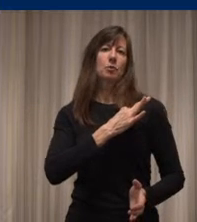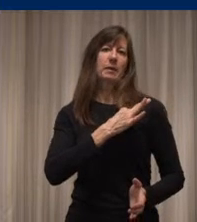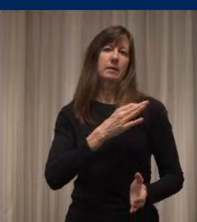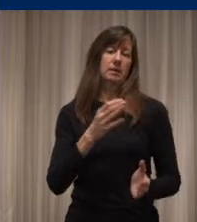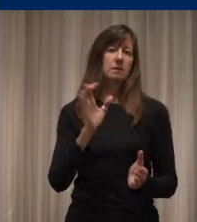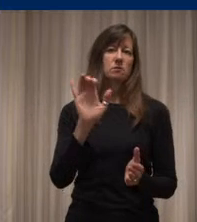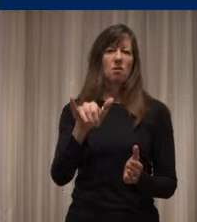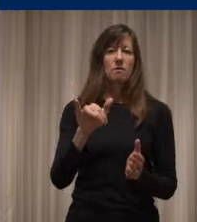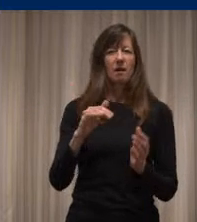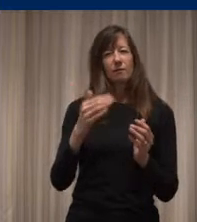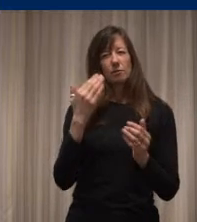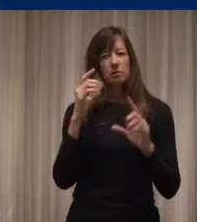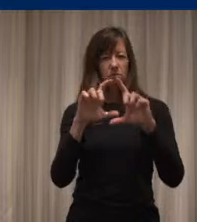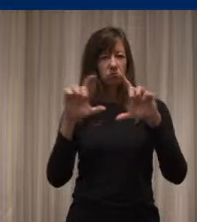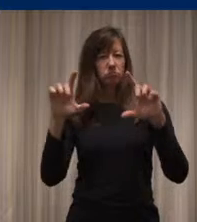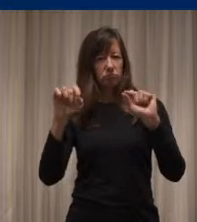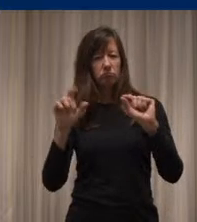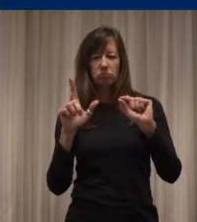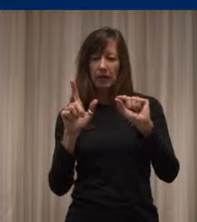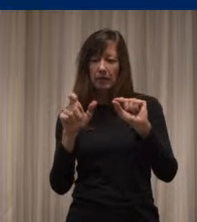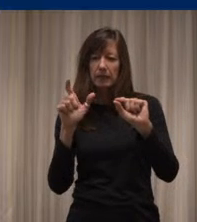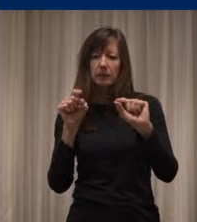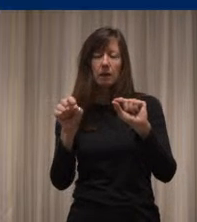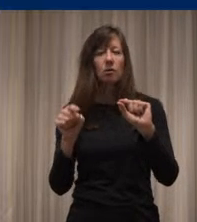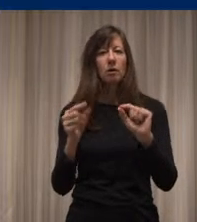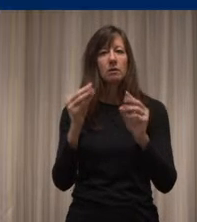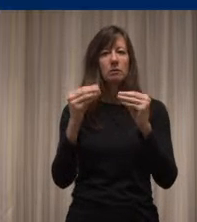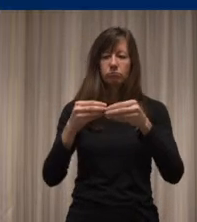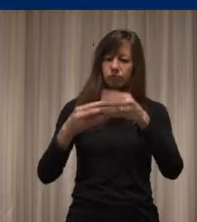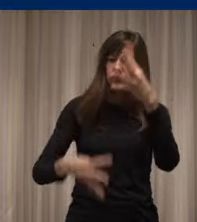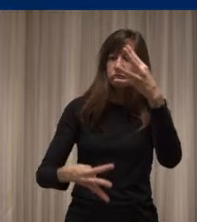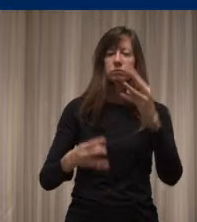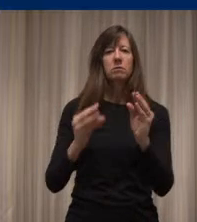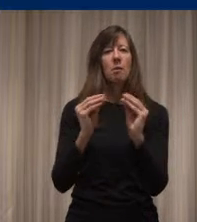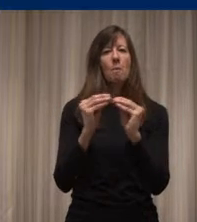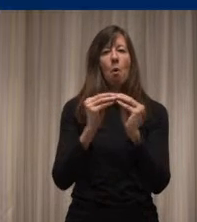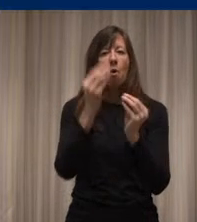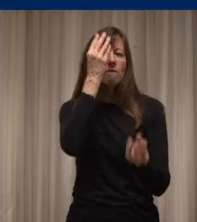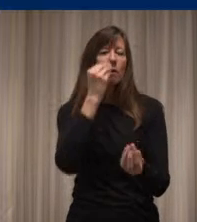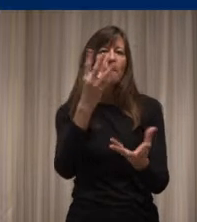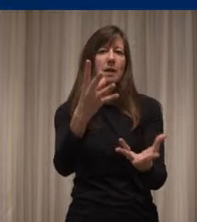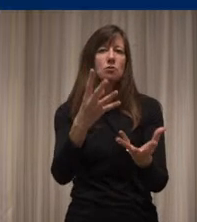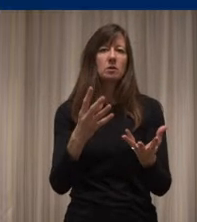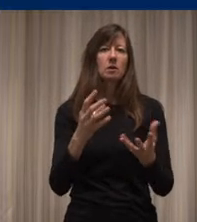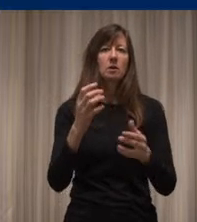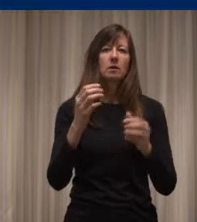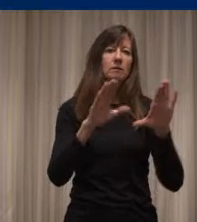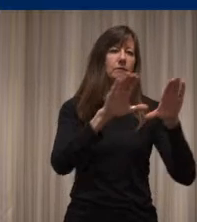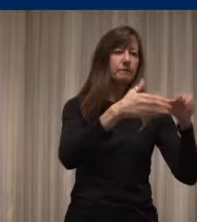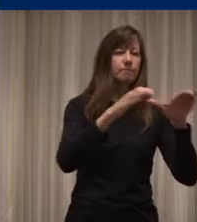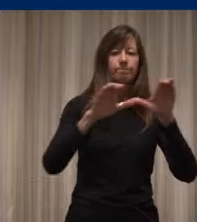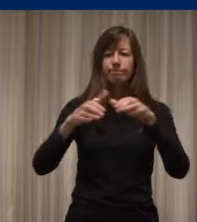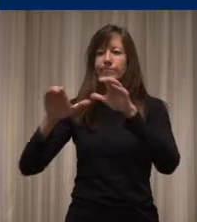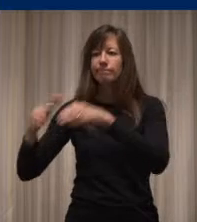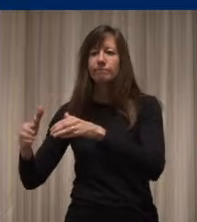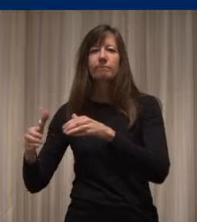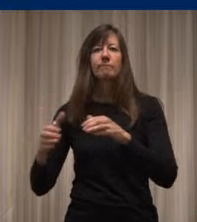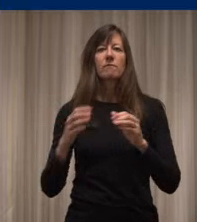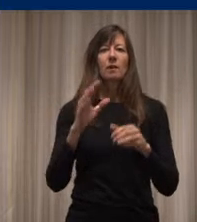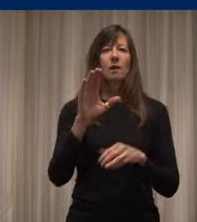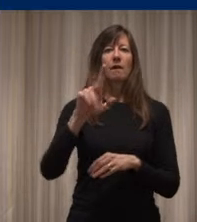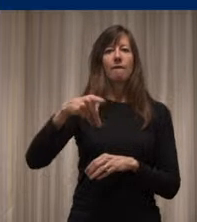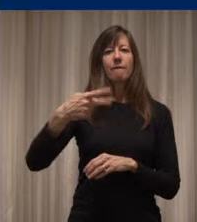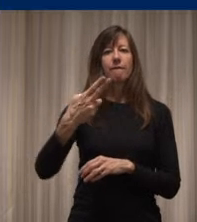which phase and category everyone is in. I'll talk more in a minute about phase 1 here shortly,